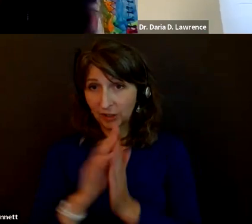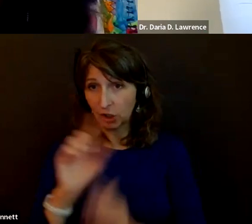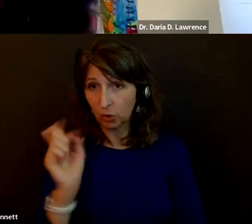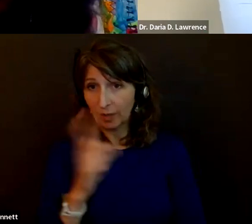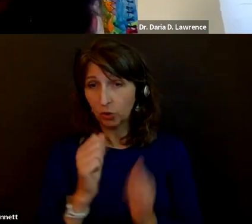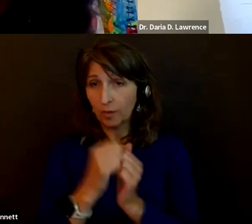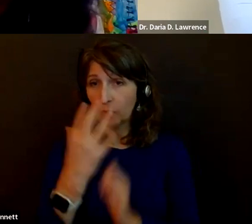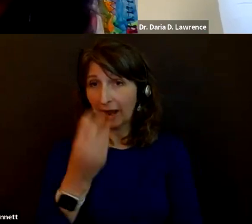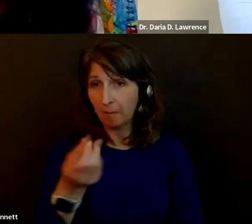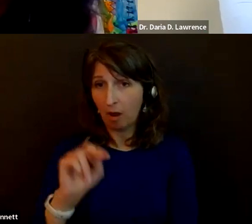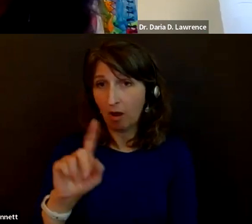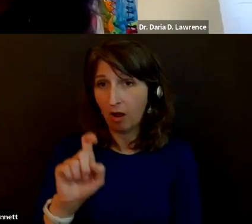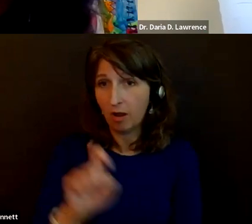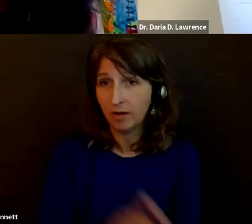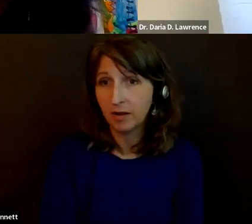camera.